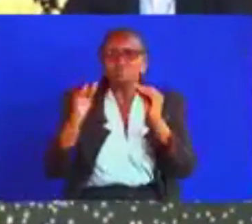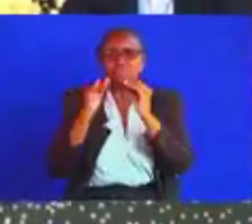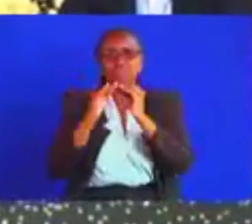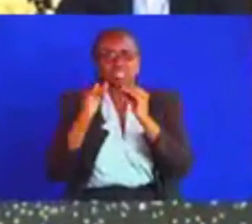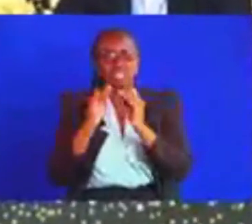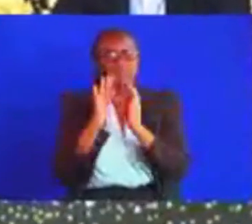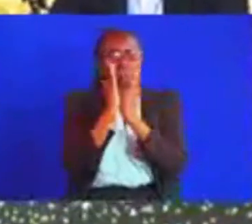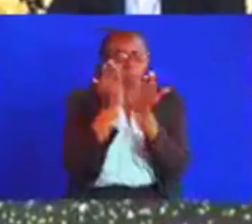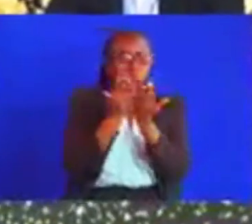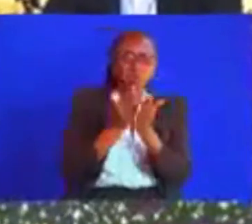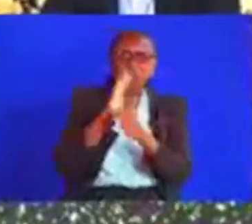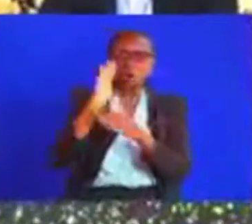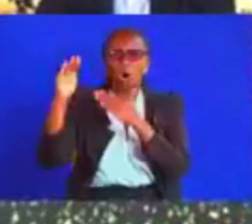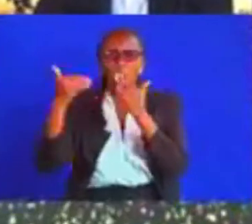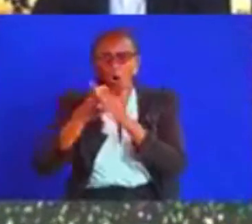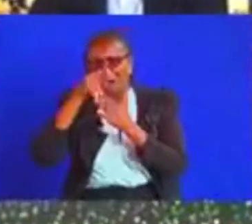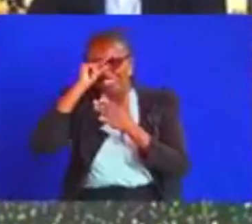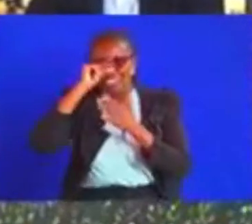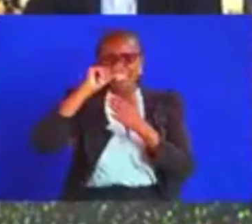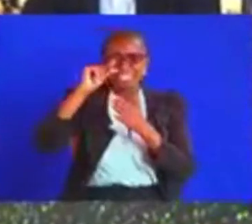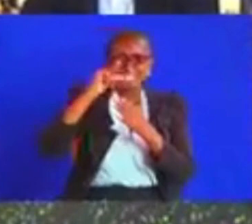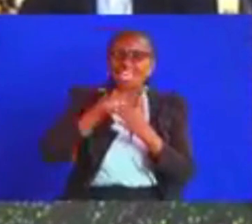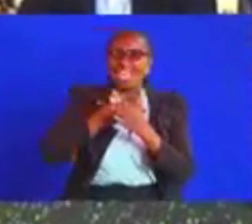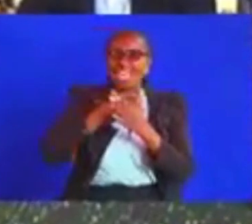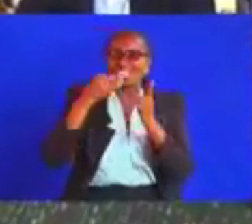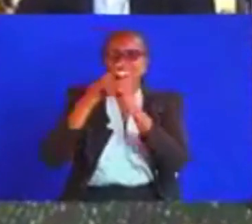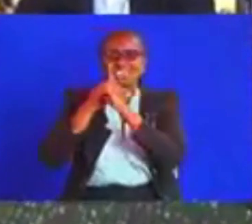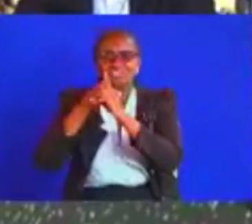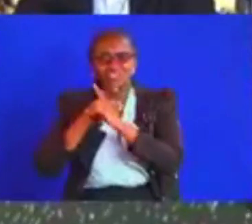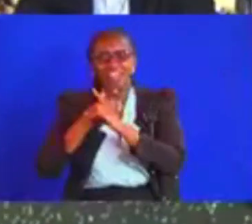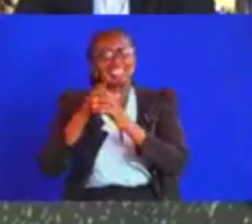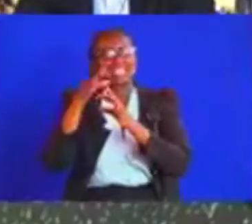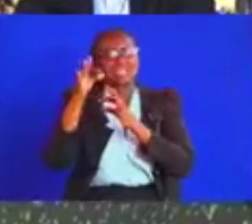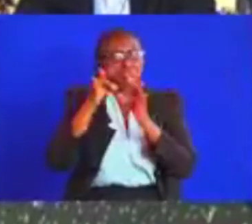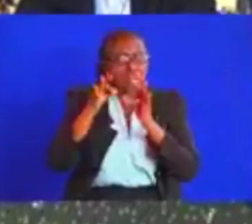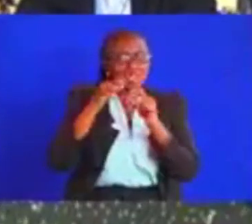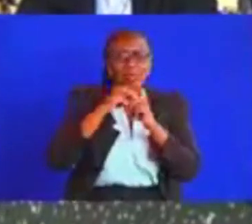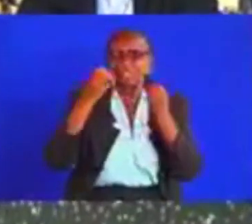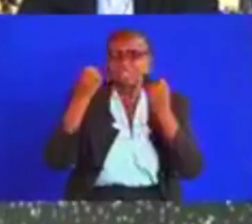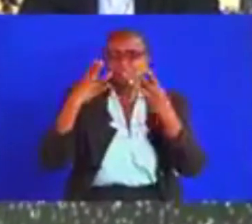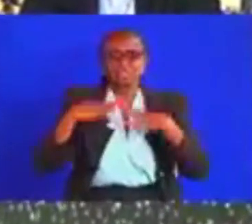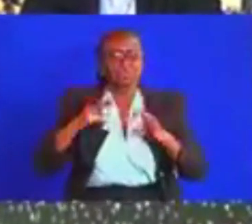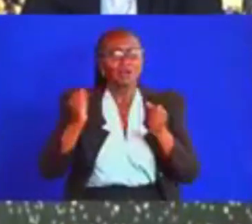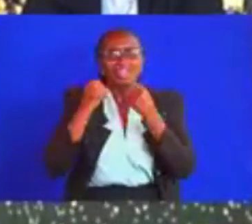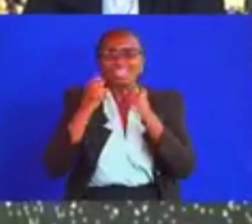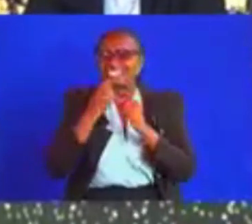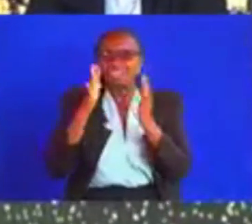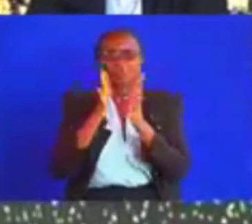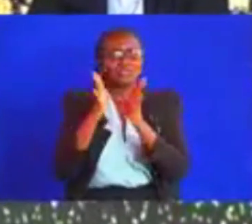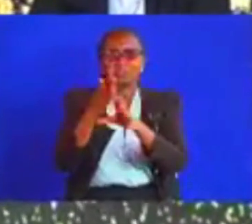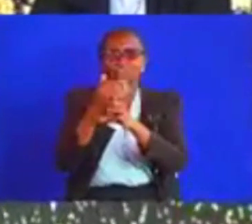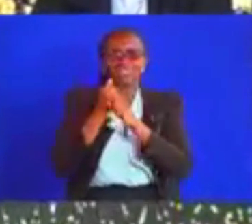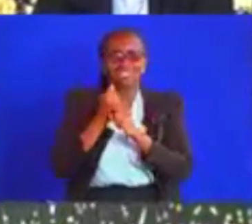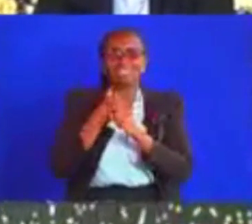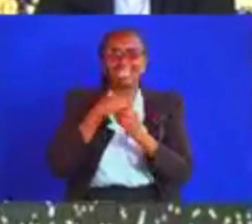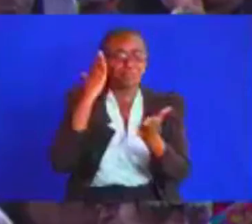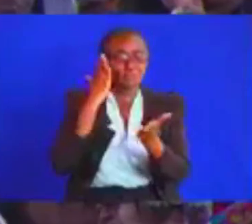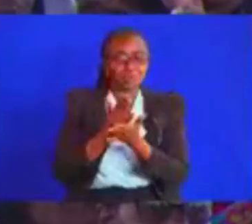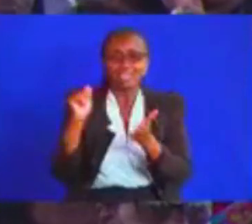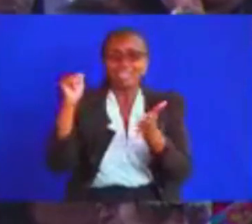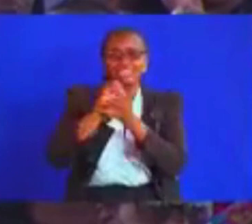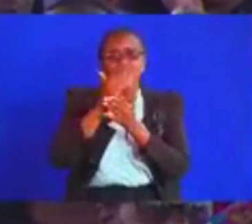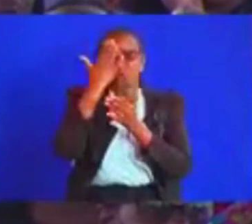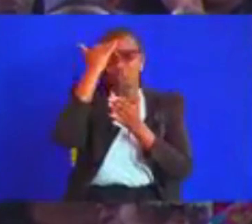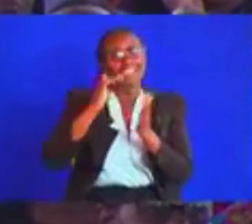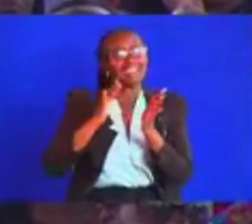all kinds of Greek and Hebrew expressions, but most people cannot tell you with confidence and certainty why